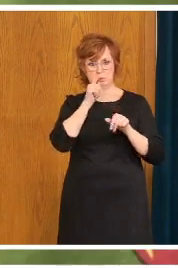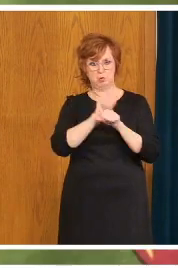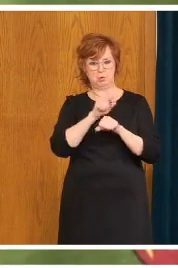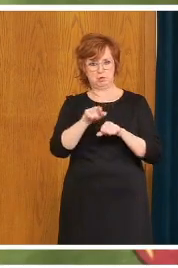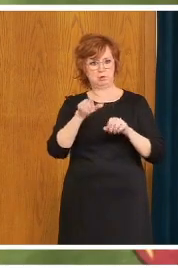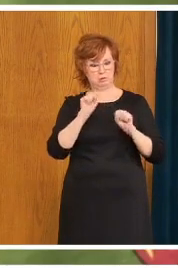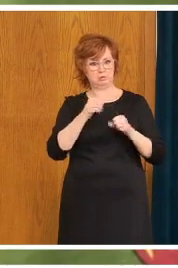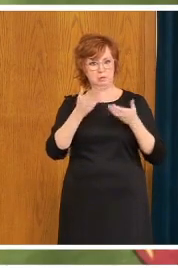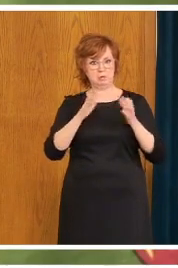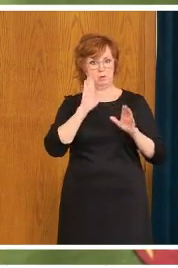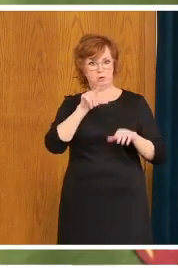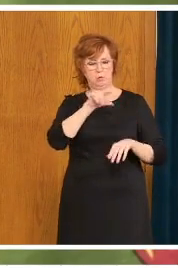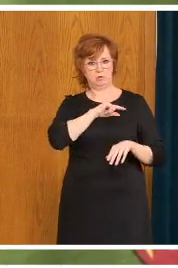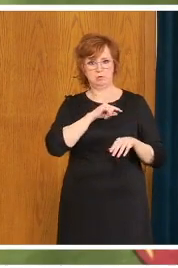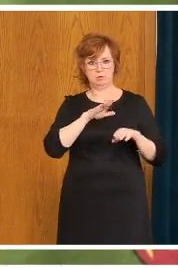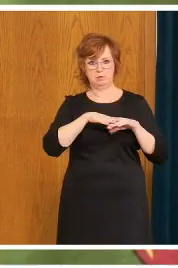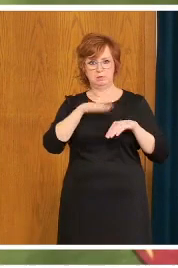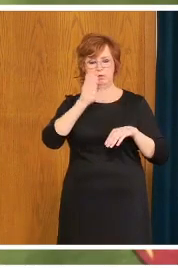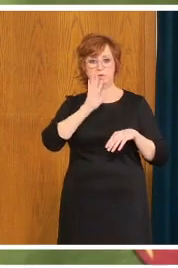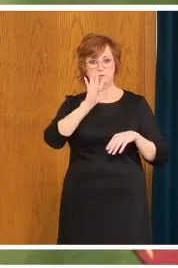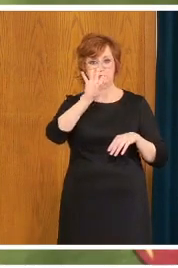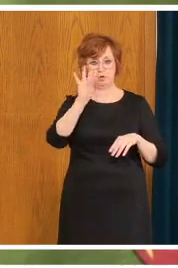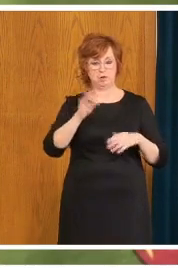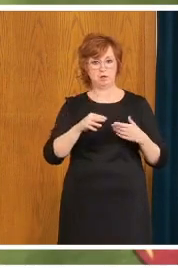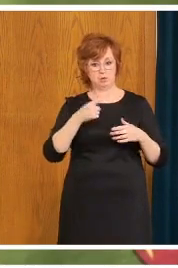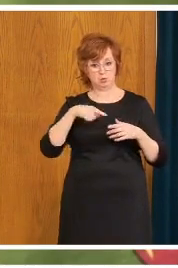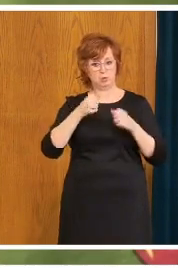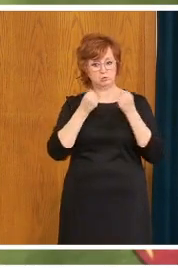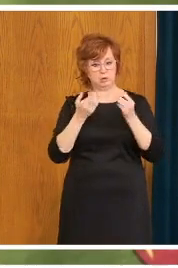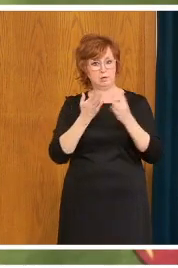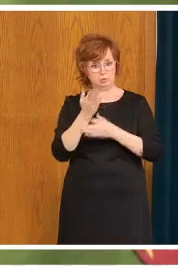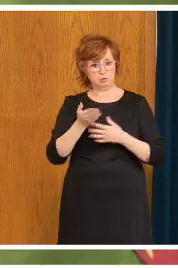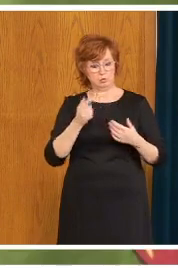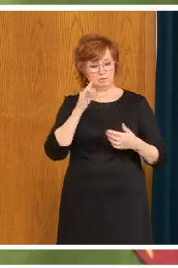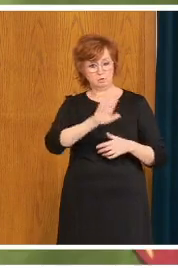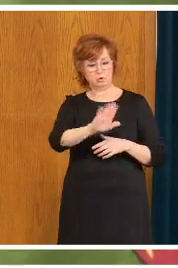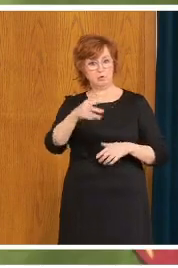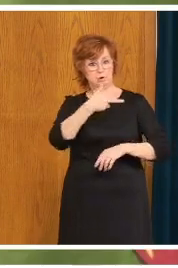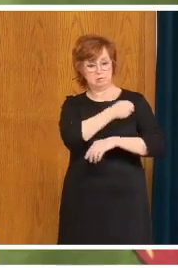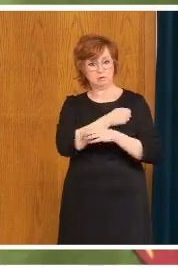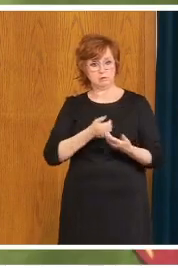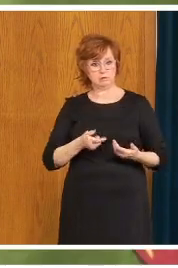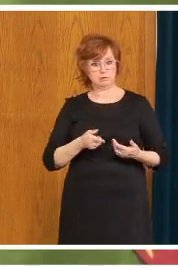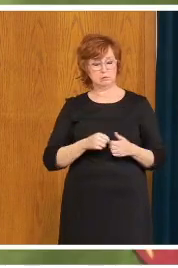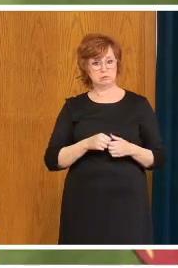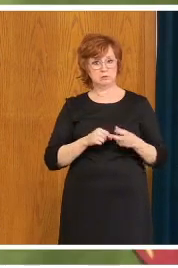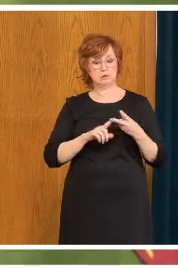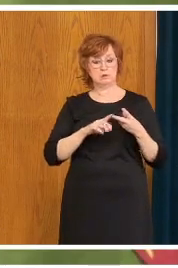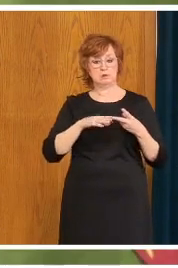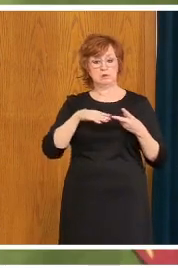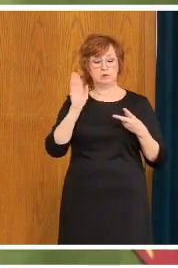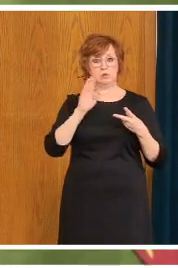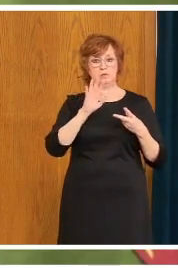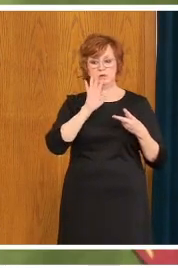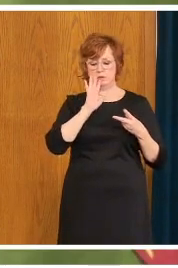worker out there in the city of Regina that's 49, I'd encourage them to go to the drive-thru and get vaccinated immediately. If somebody's over the age of